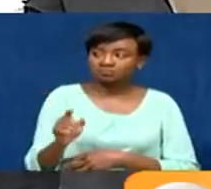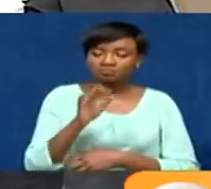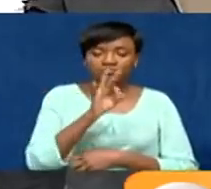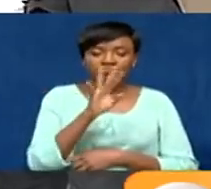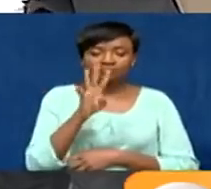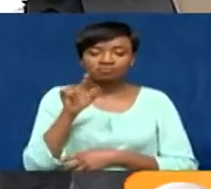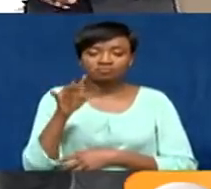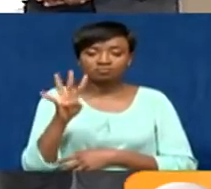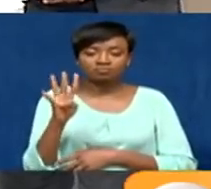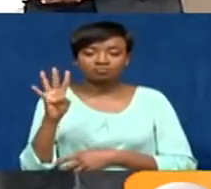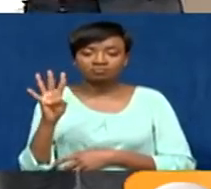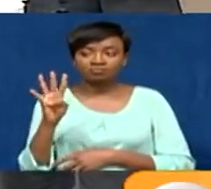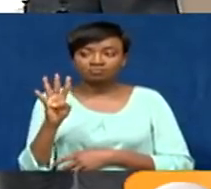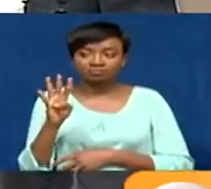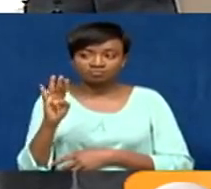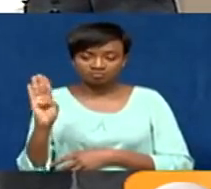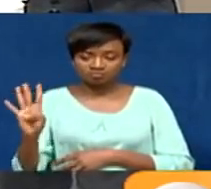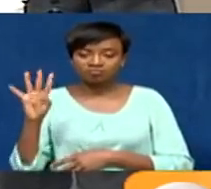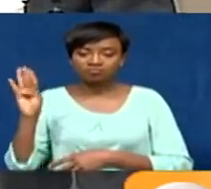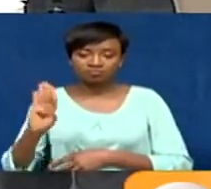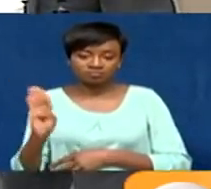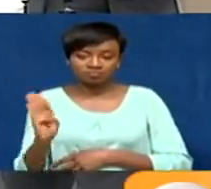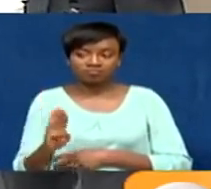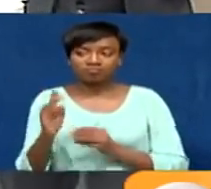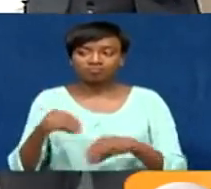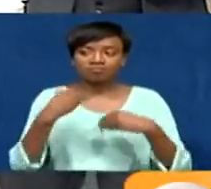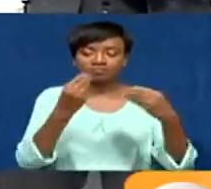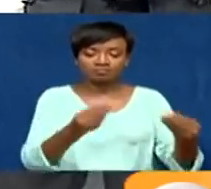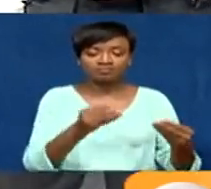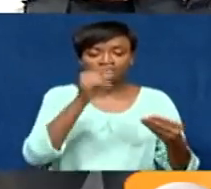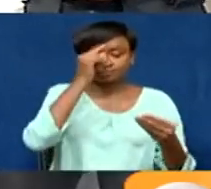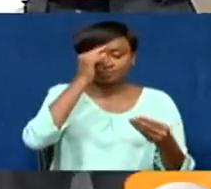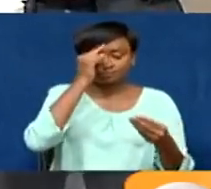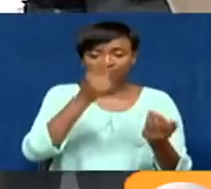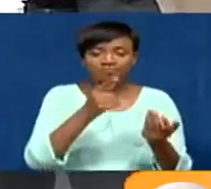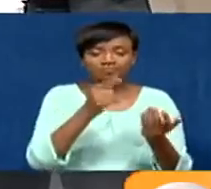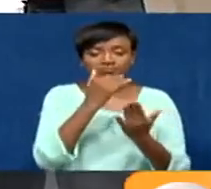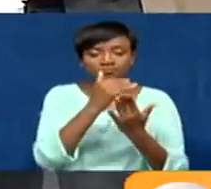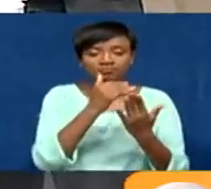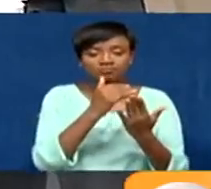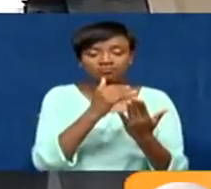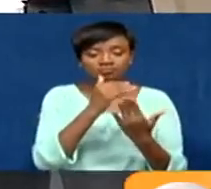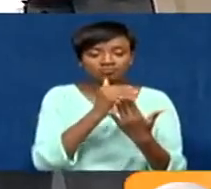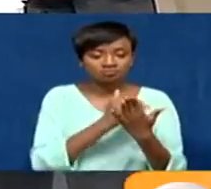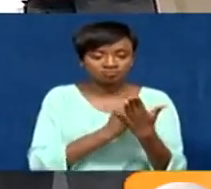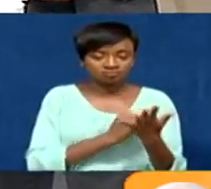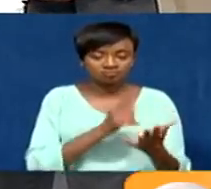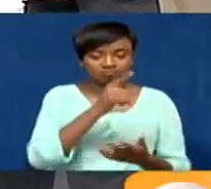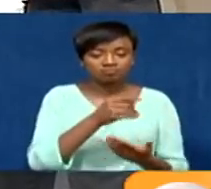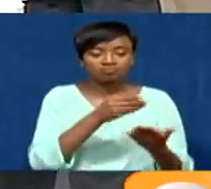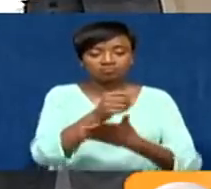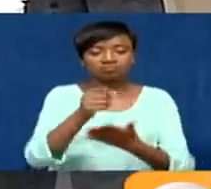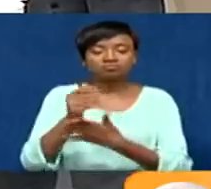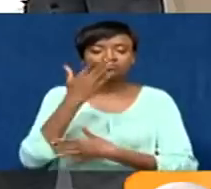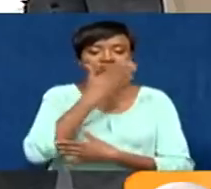34.4 billion Kenya shillings from the supplementary budget to the government fuel stabilization program used to pay oil marketing